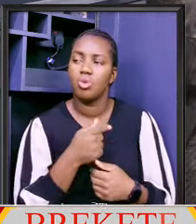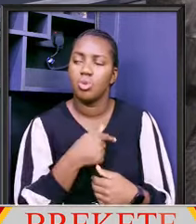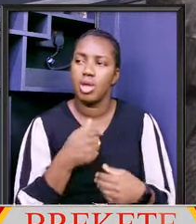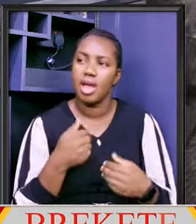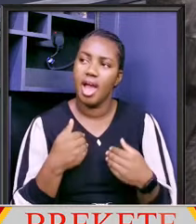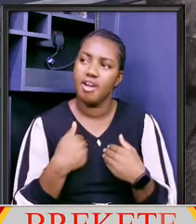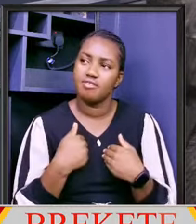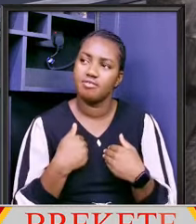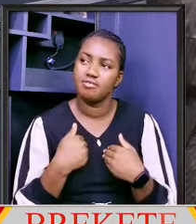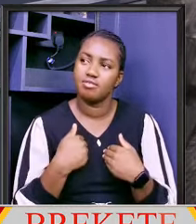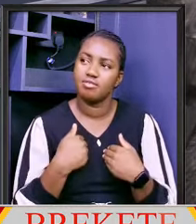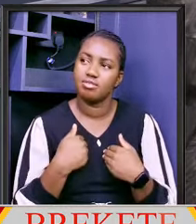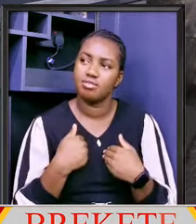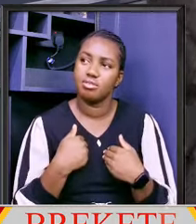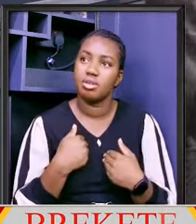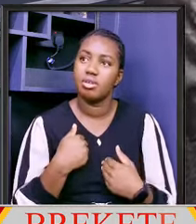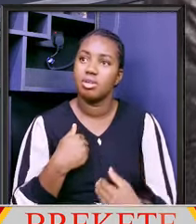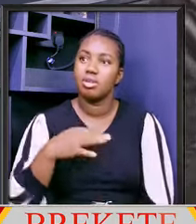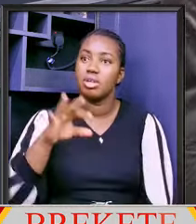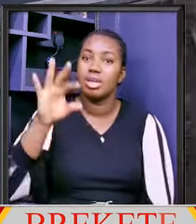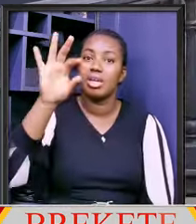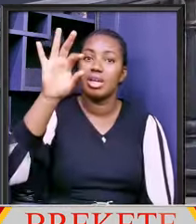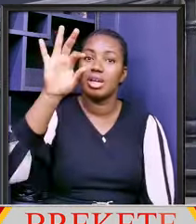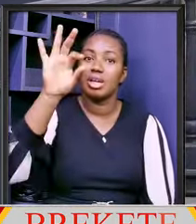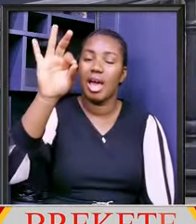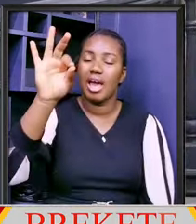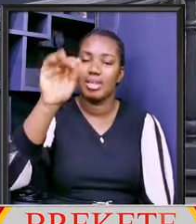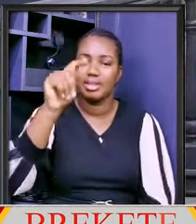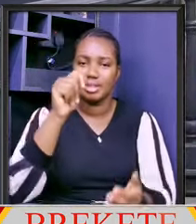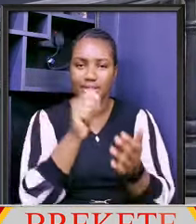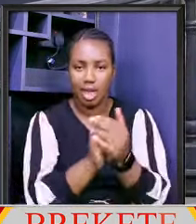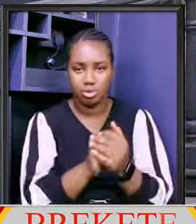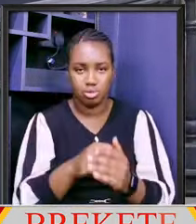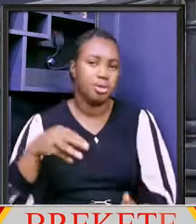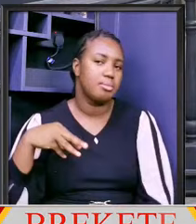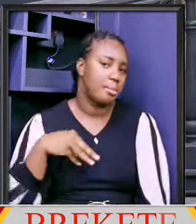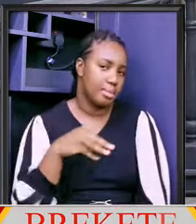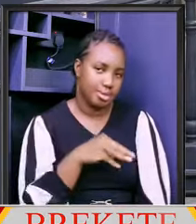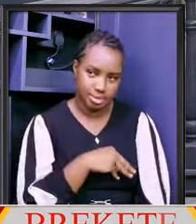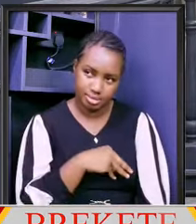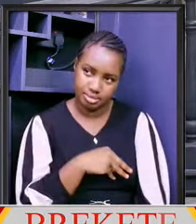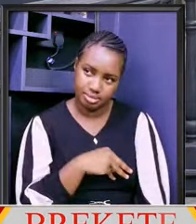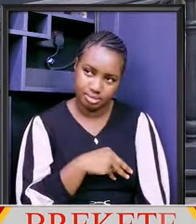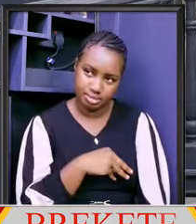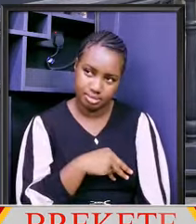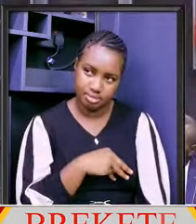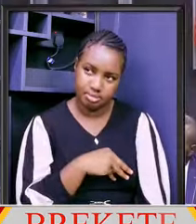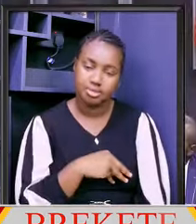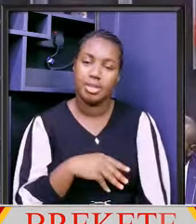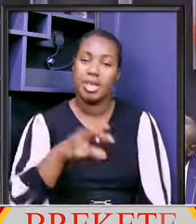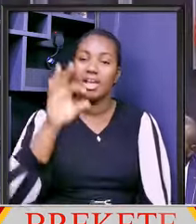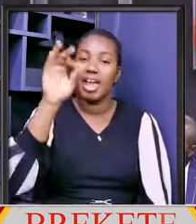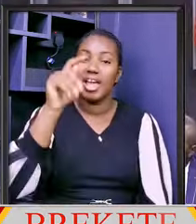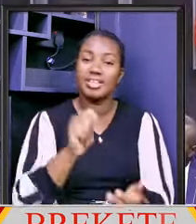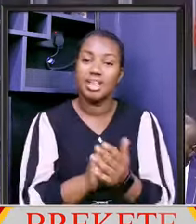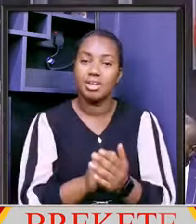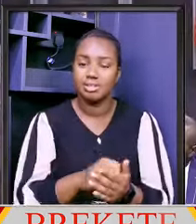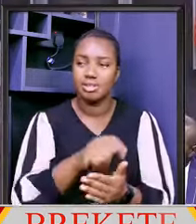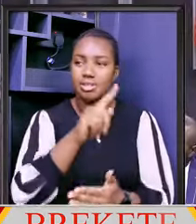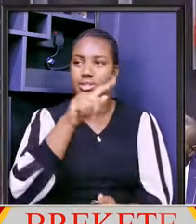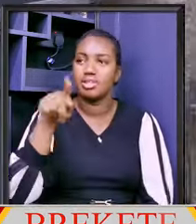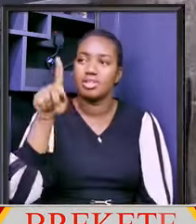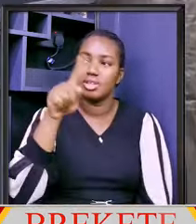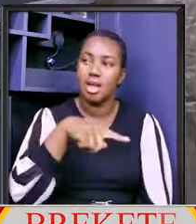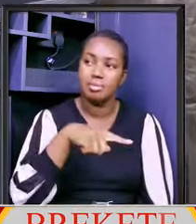we have 9,000. 9,000 members. So 9,000 members. 9,000 times 120.